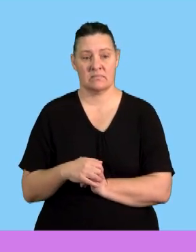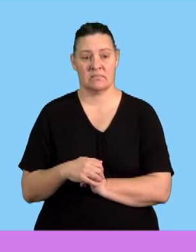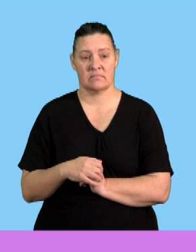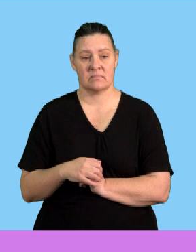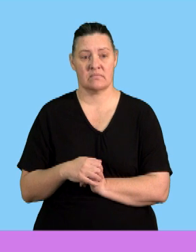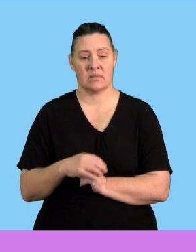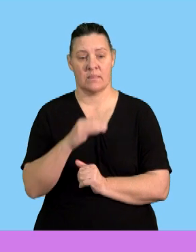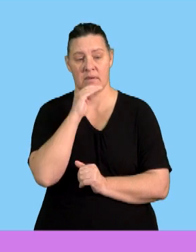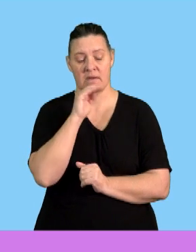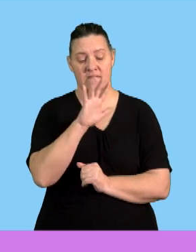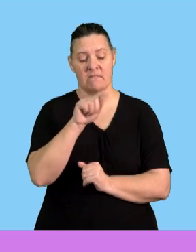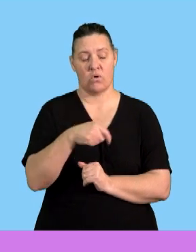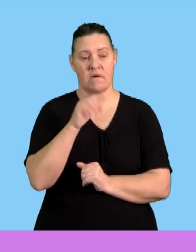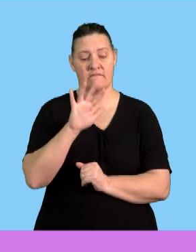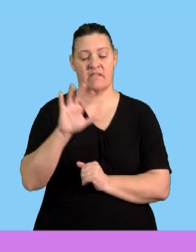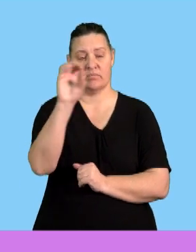it's